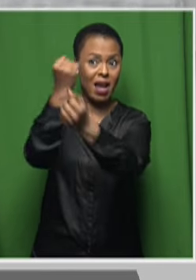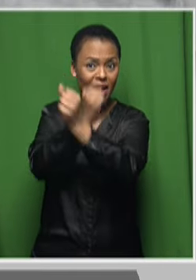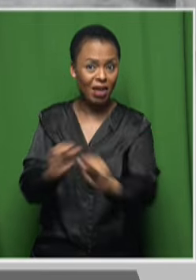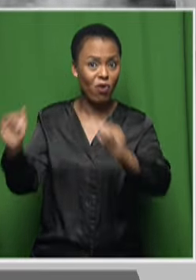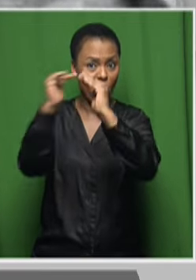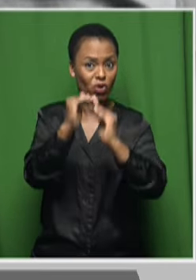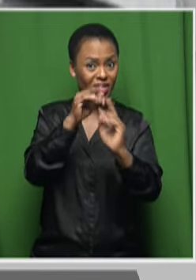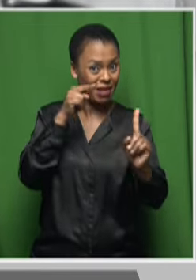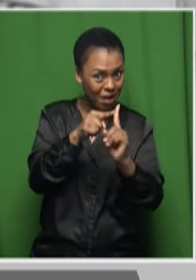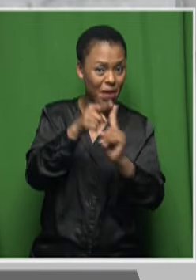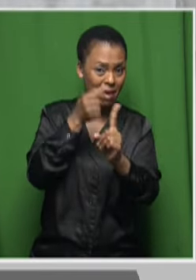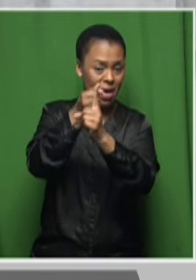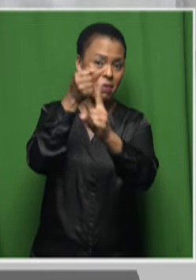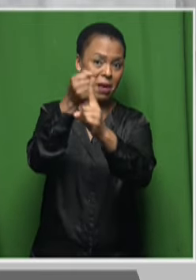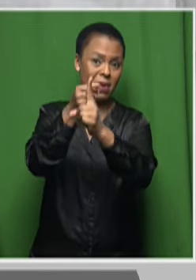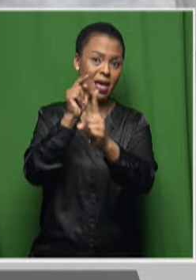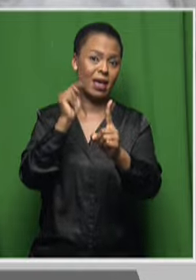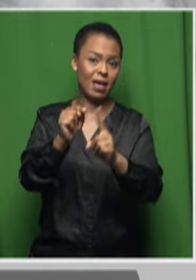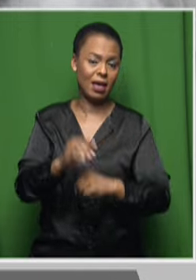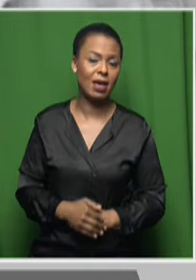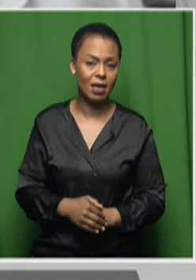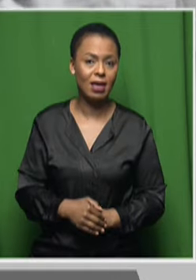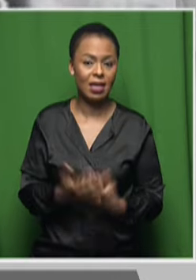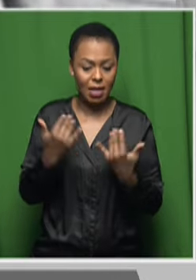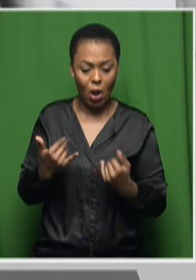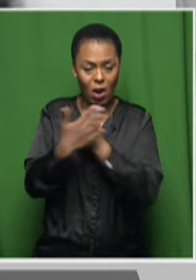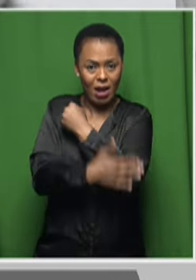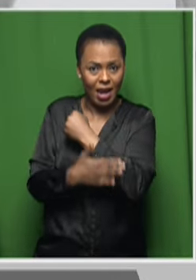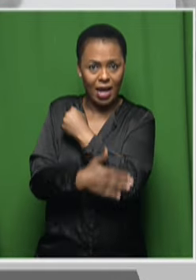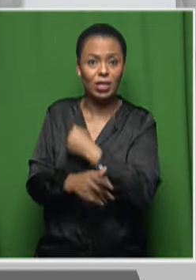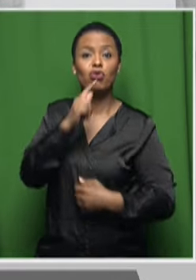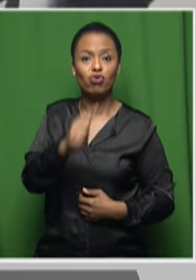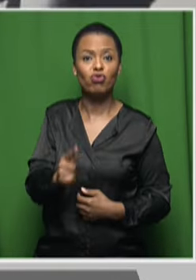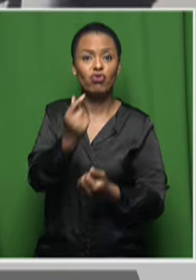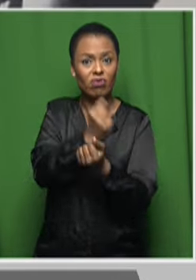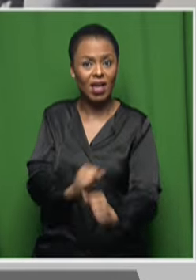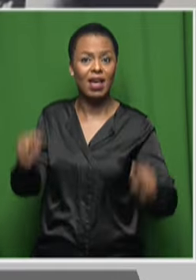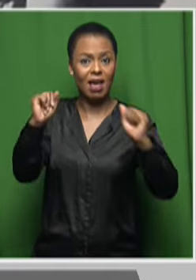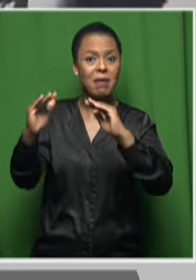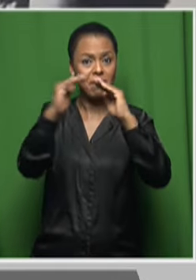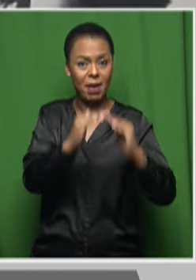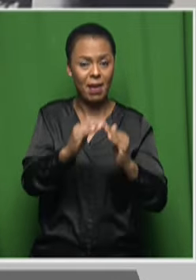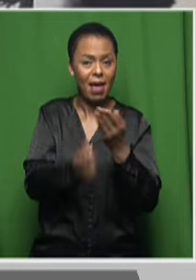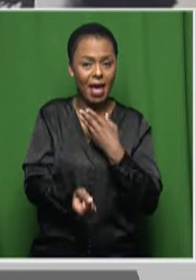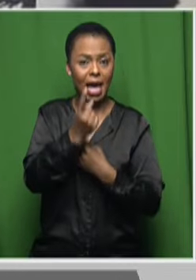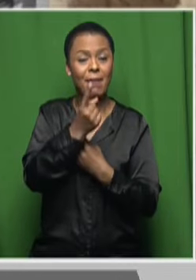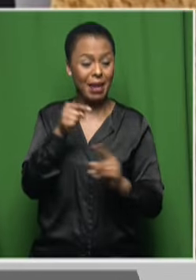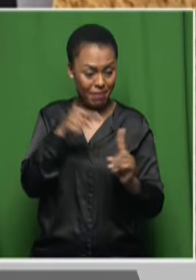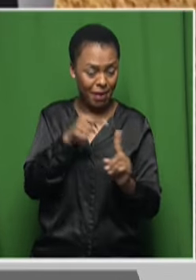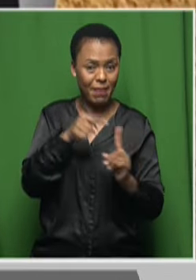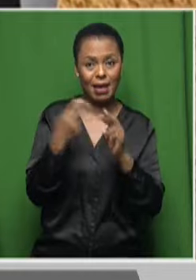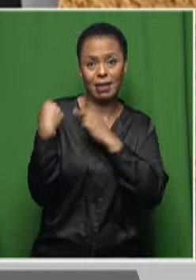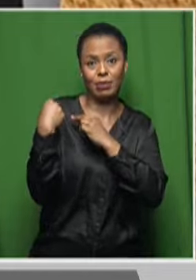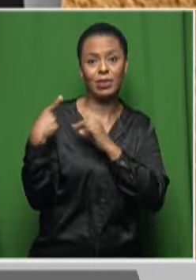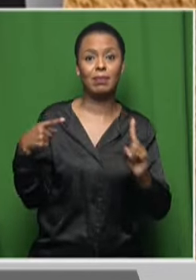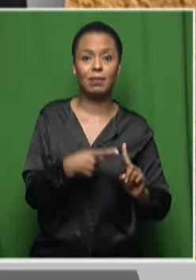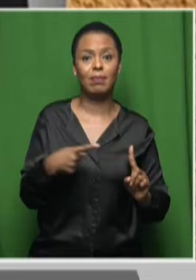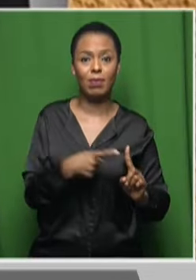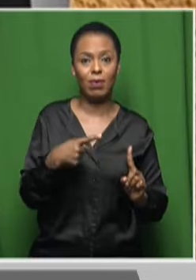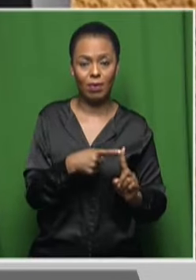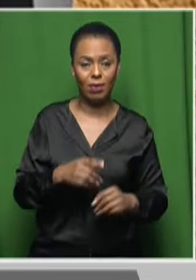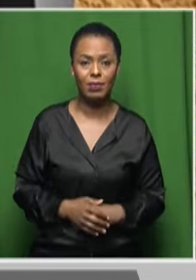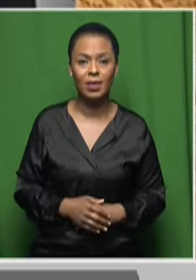today caused this country to go for real revolution and for all political parties in South Africa, or liberation movements,